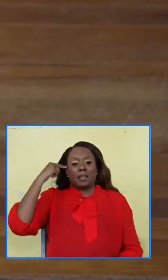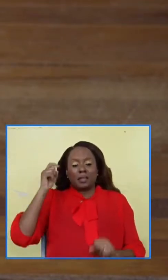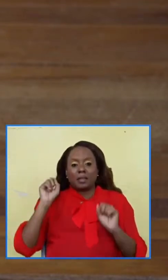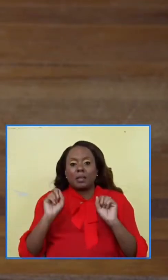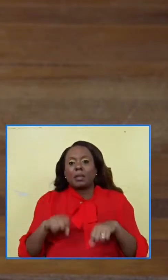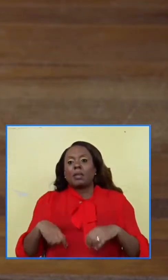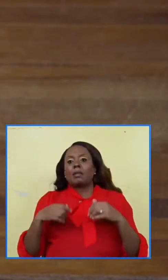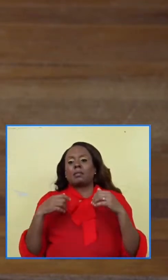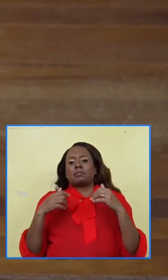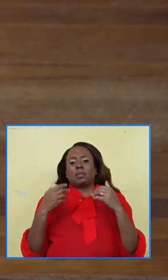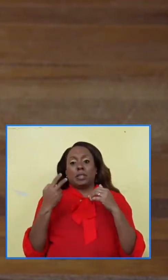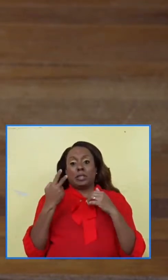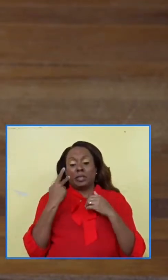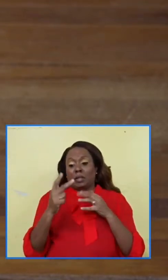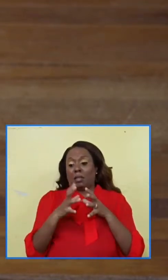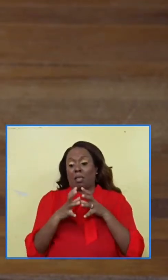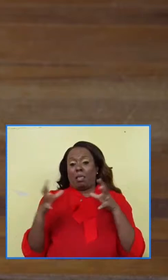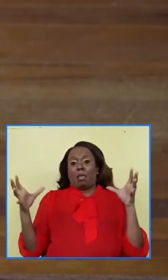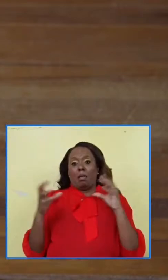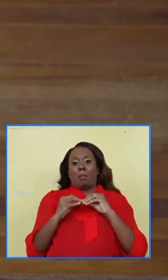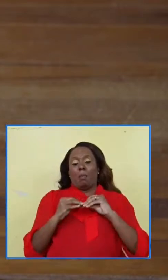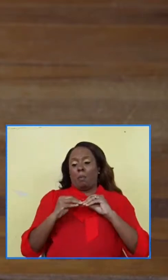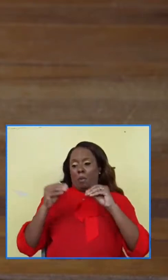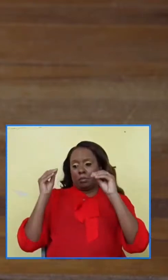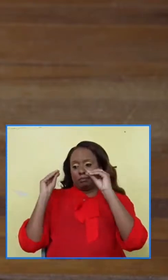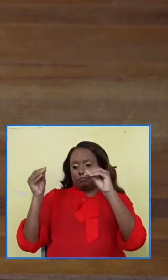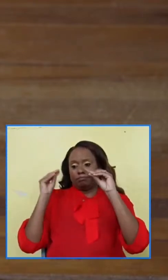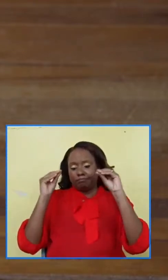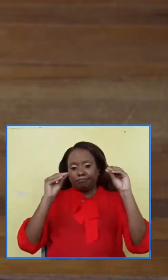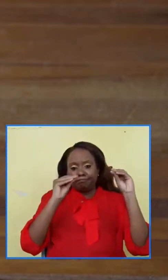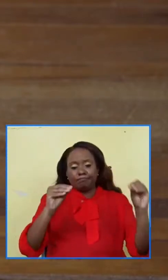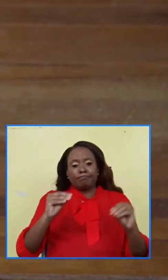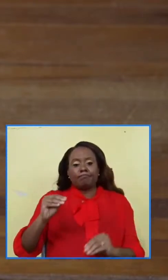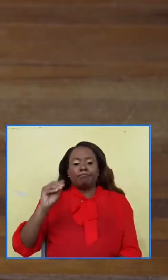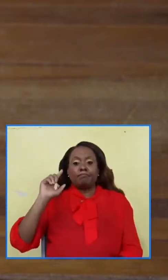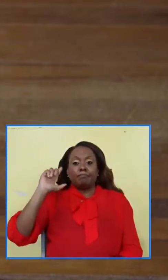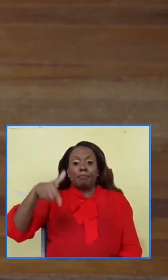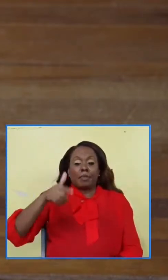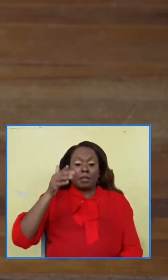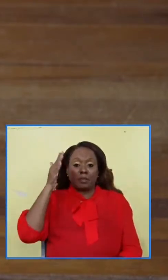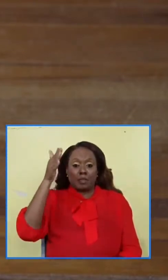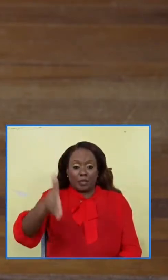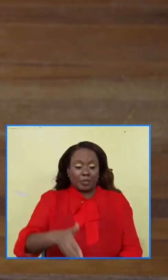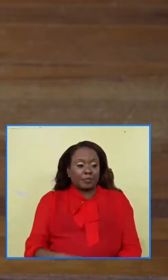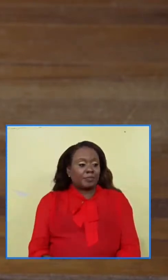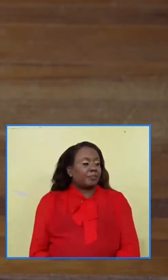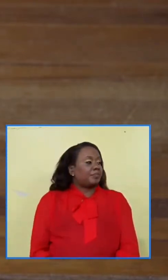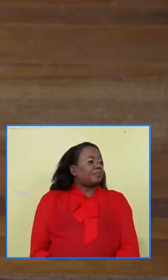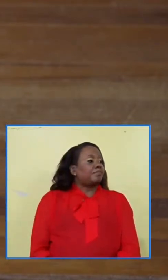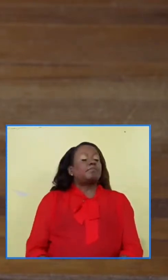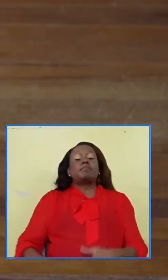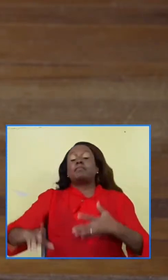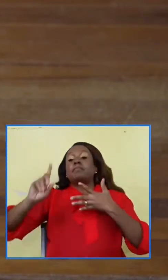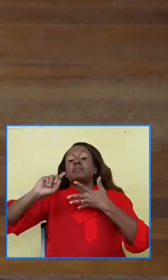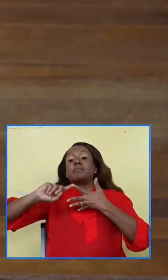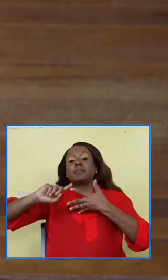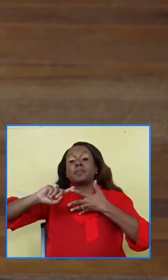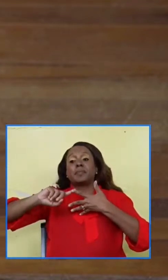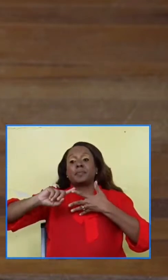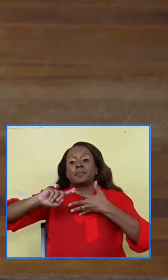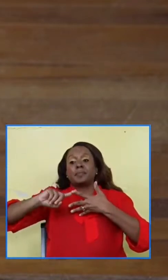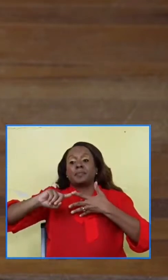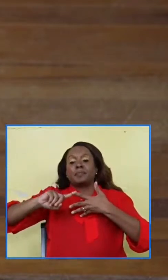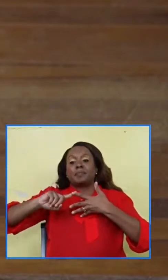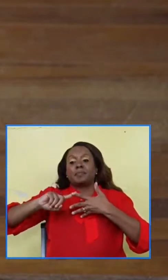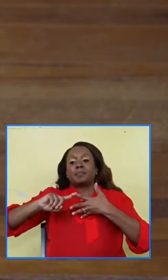doing a lot more in terms of education as we go forward. The second point,